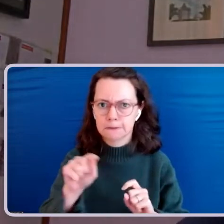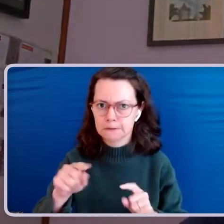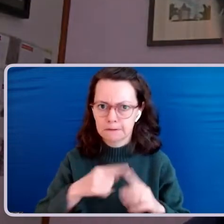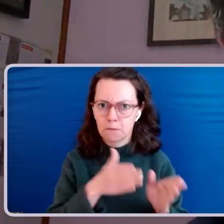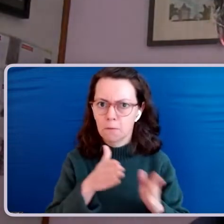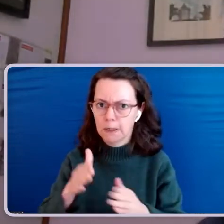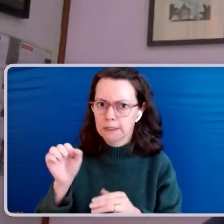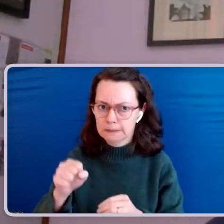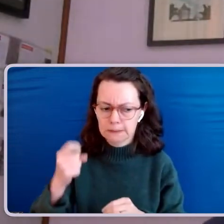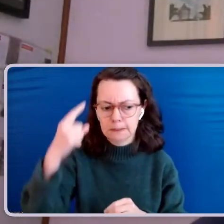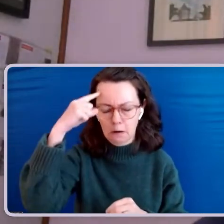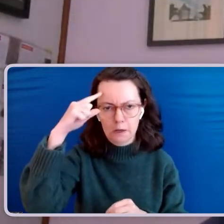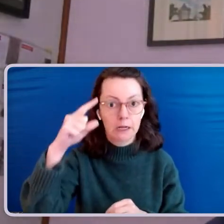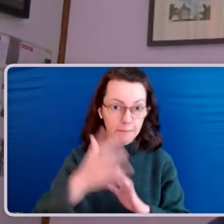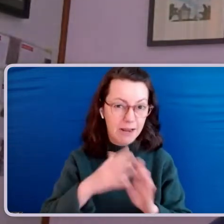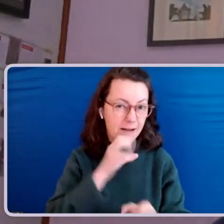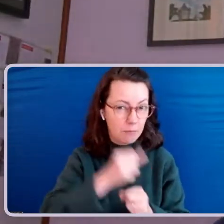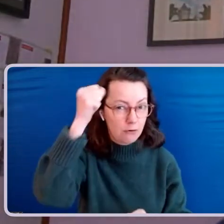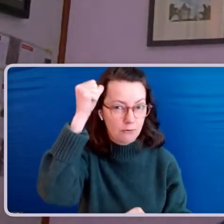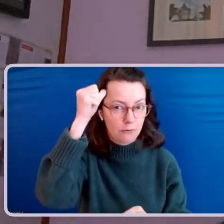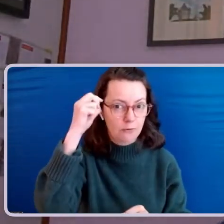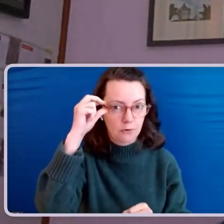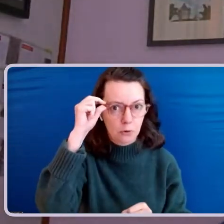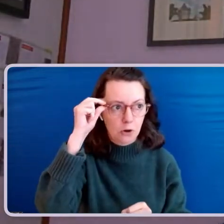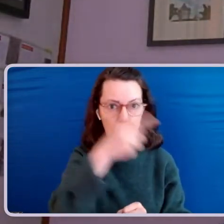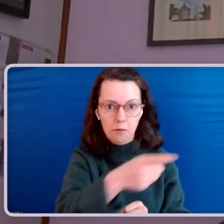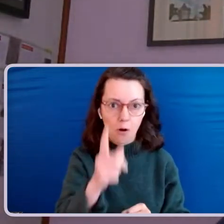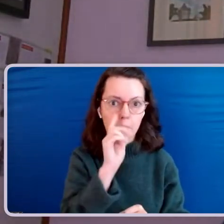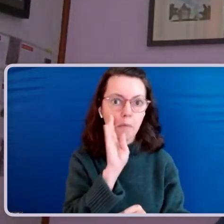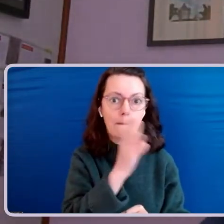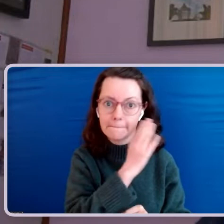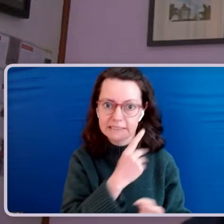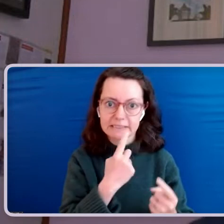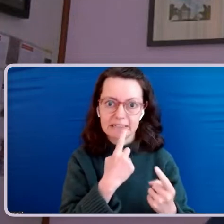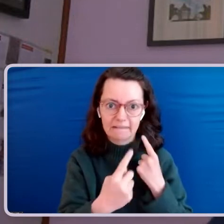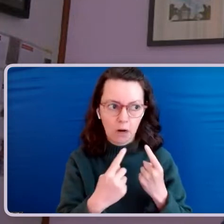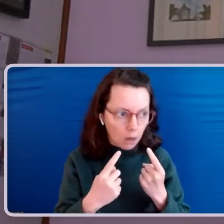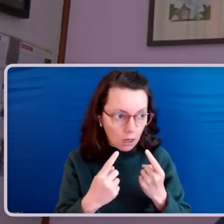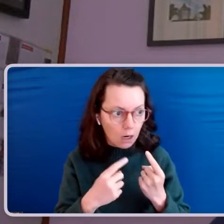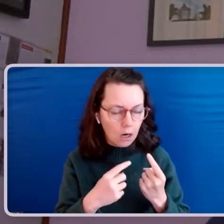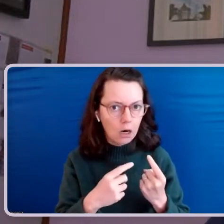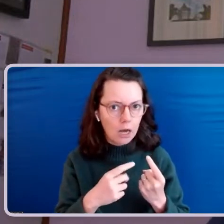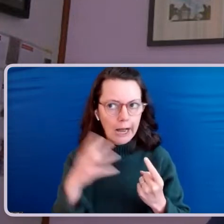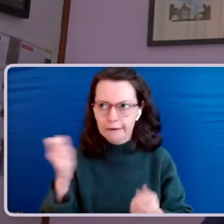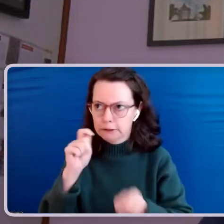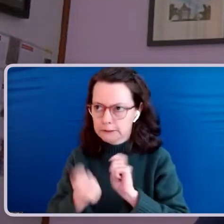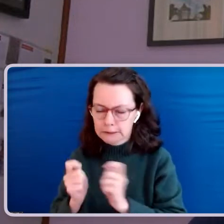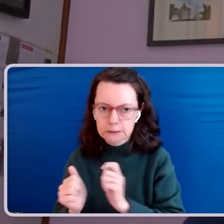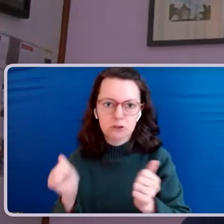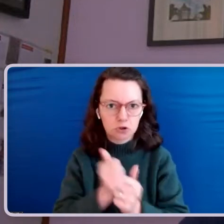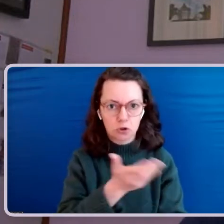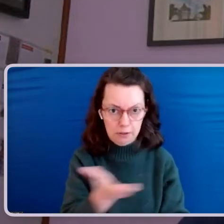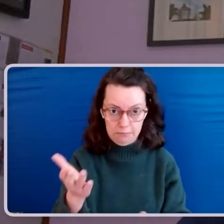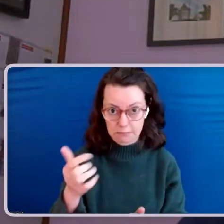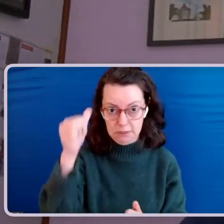So they do know that there is a way forward where you can get the message out, but it's still